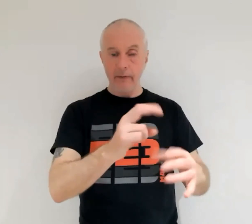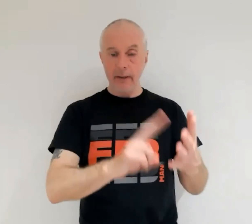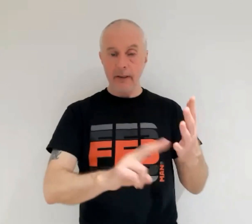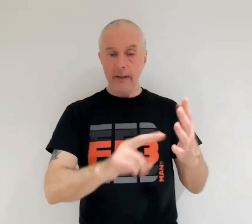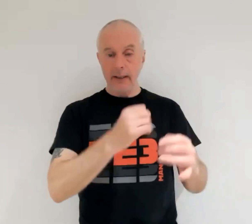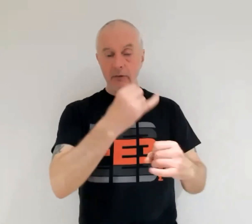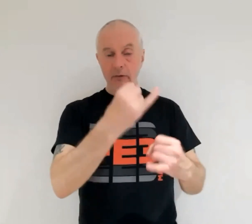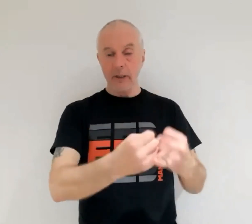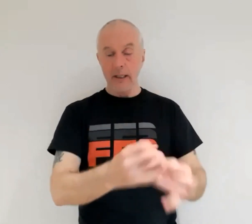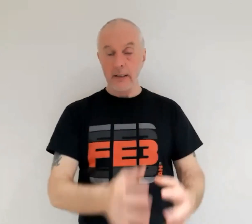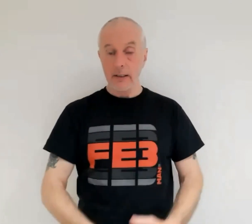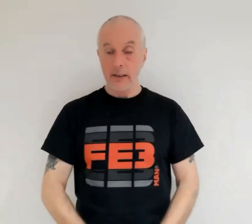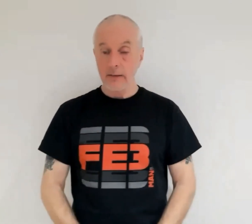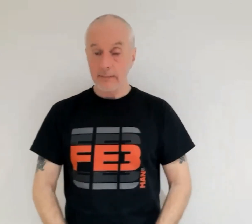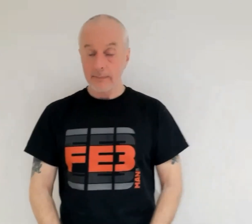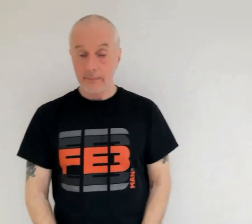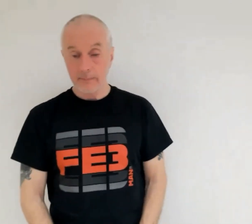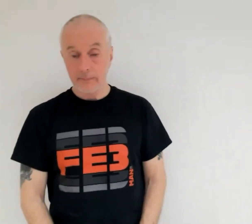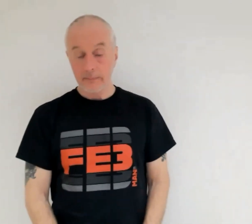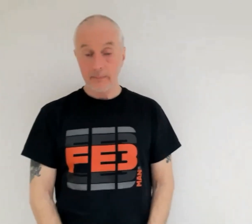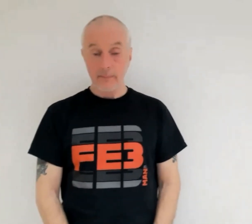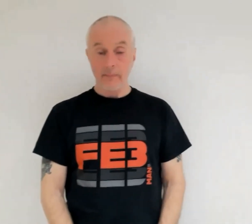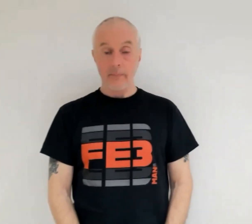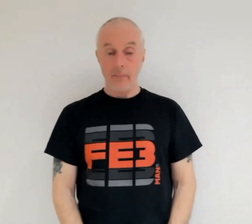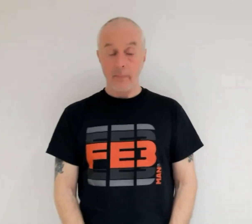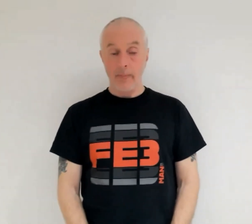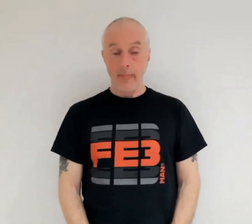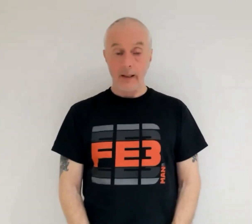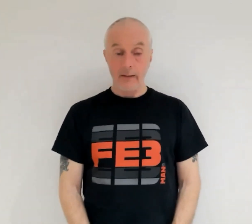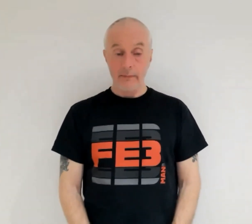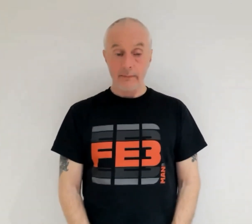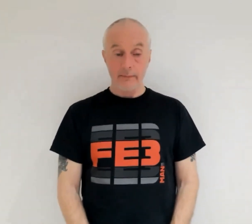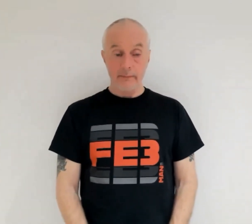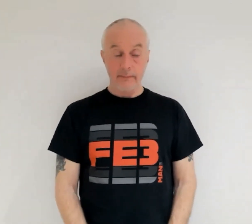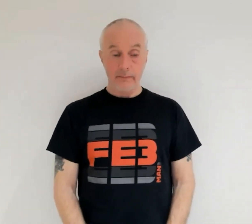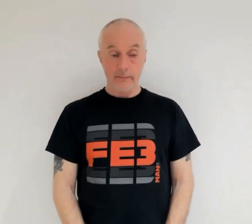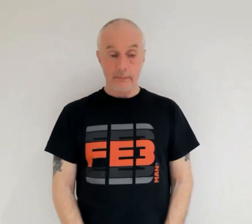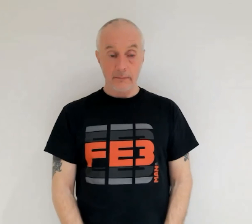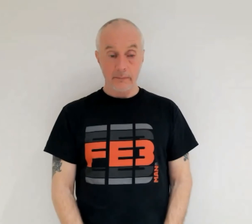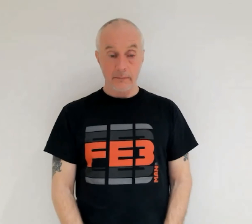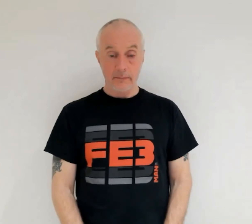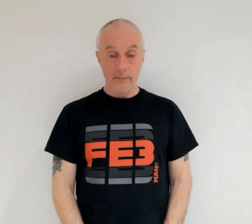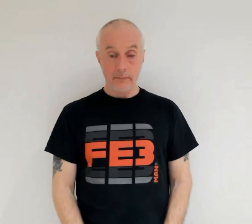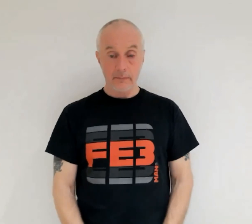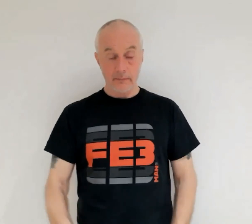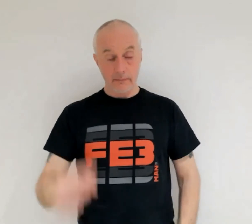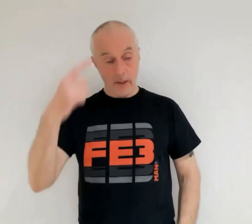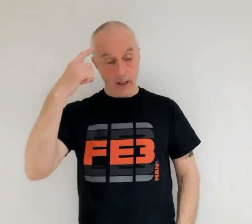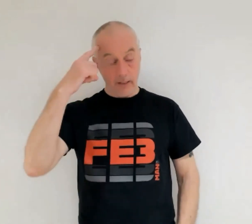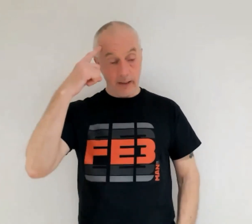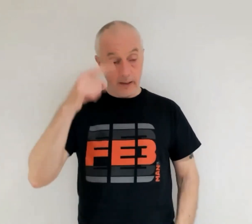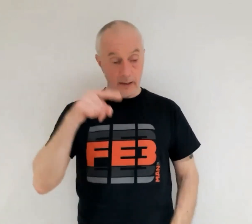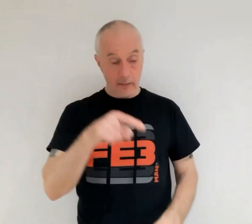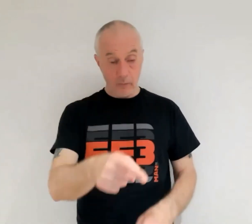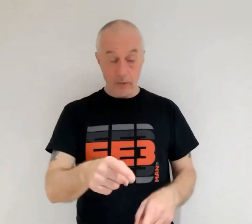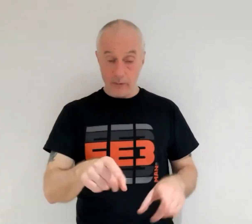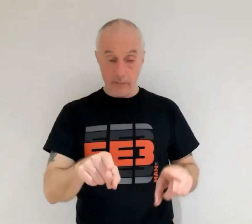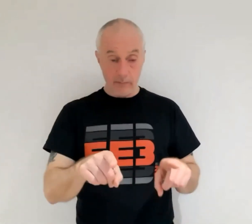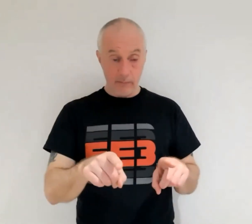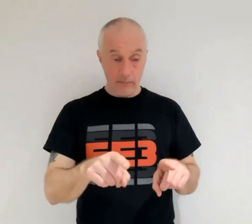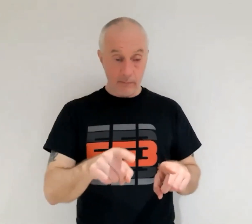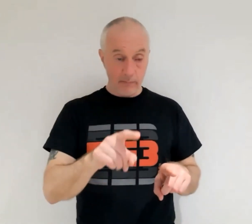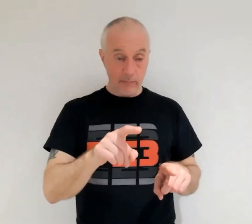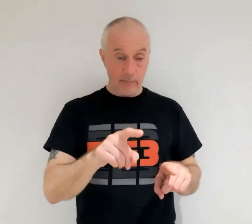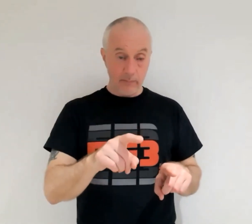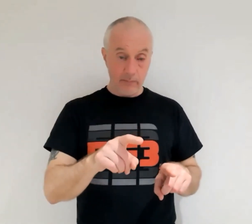have. I think I probably wouldn't agree with the question. I think you would have distribution.